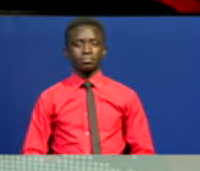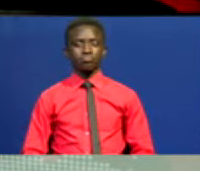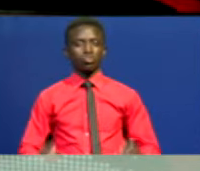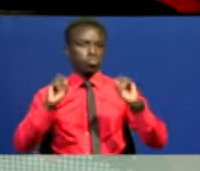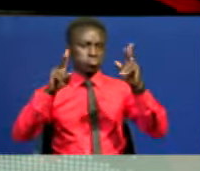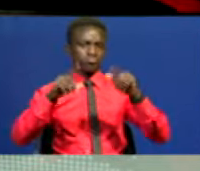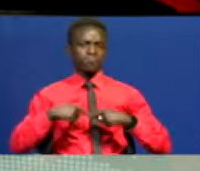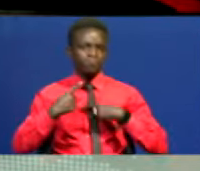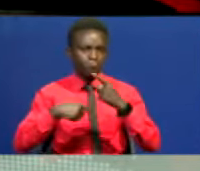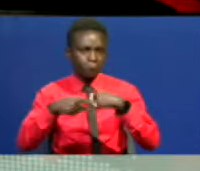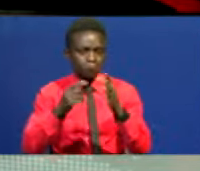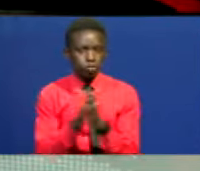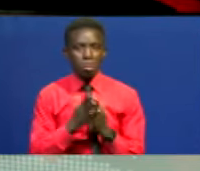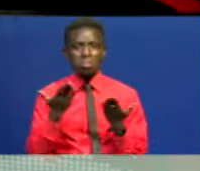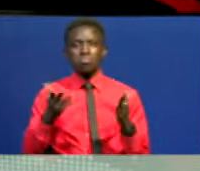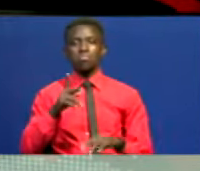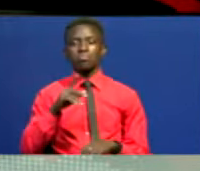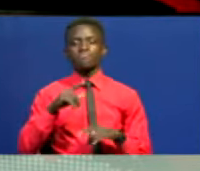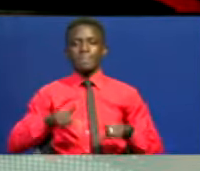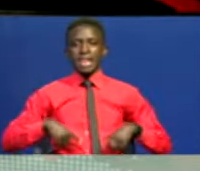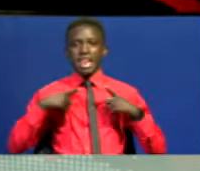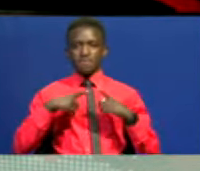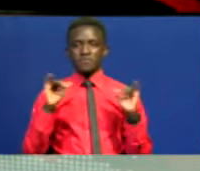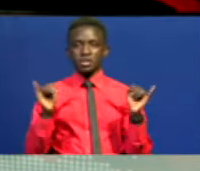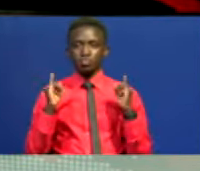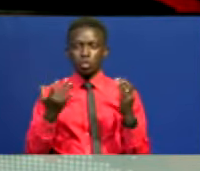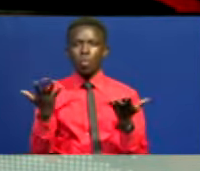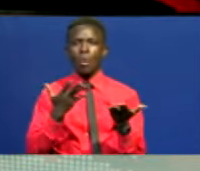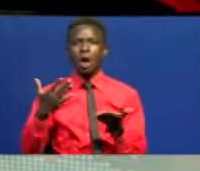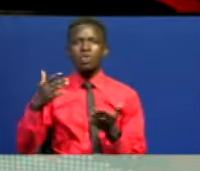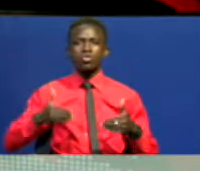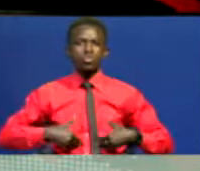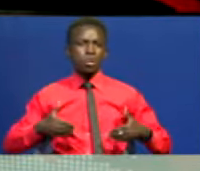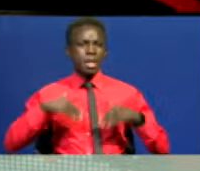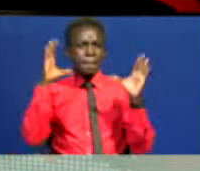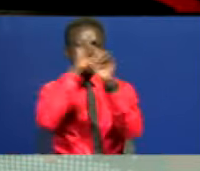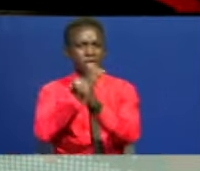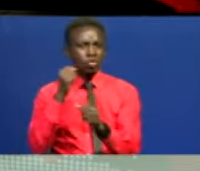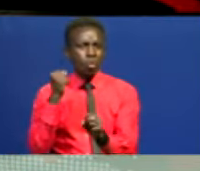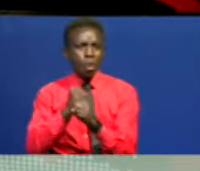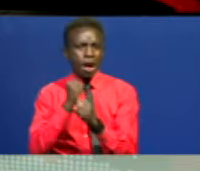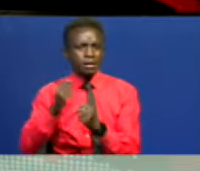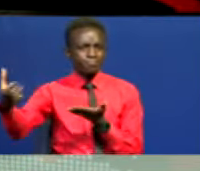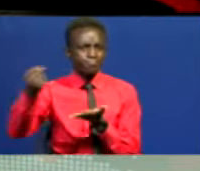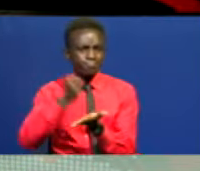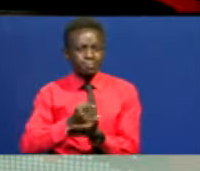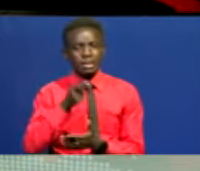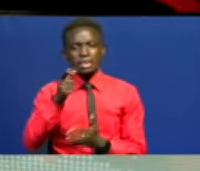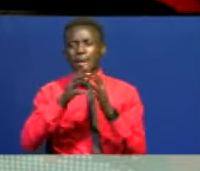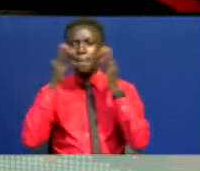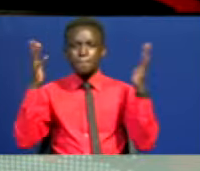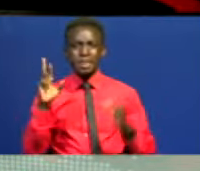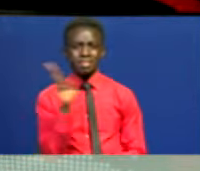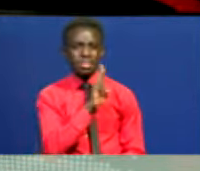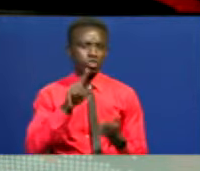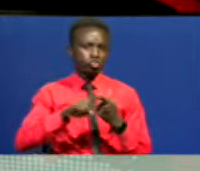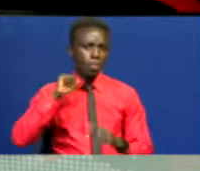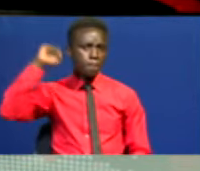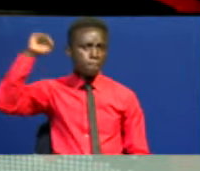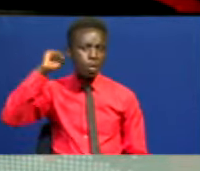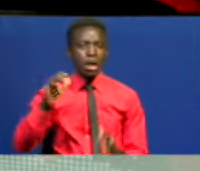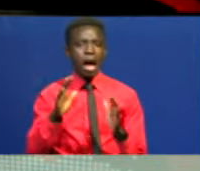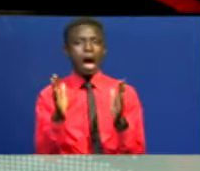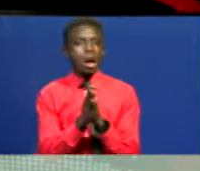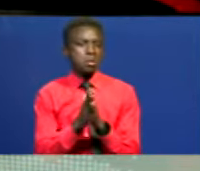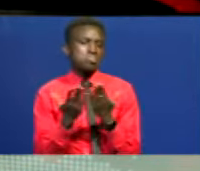All right, moving on with this live broadcast, where unemployment among the youth has been termed as the biggest threat to political and social stability